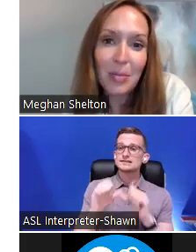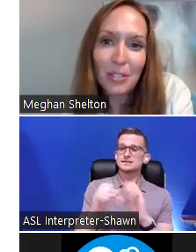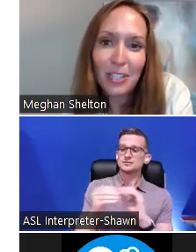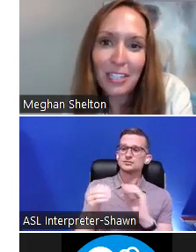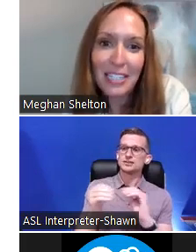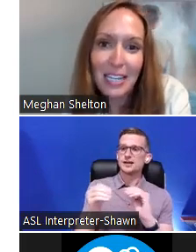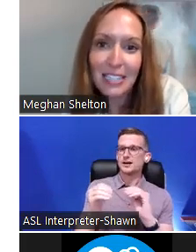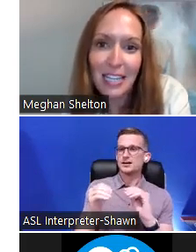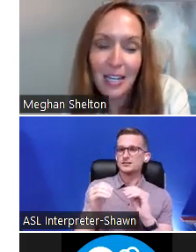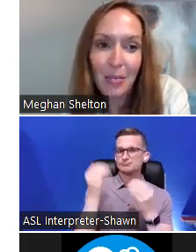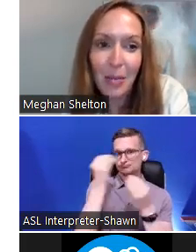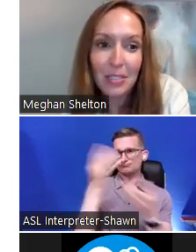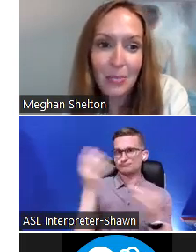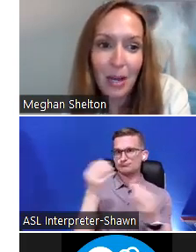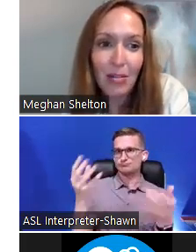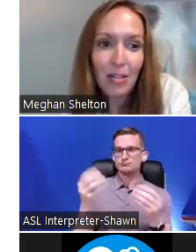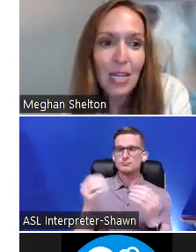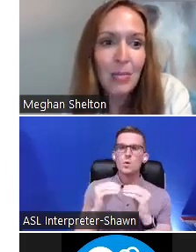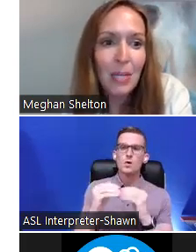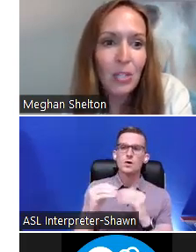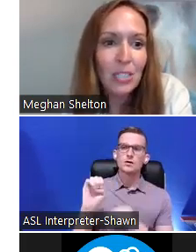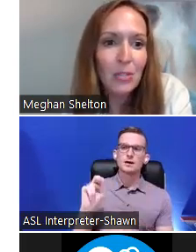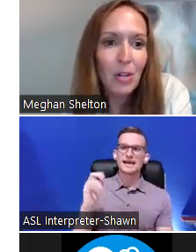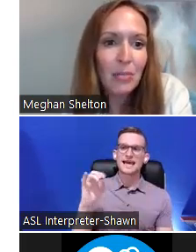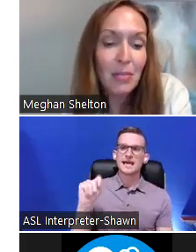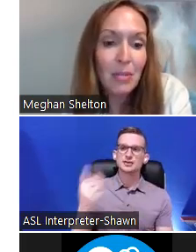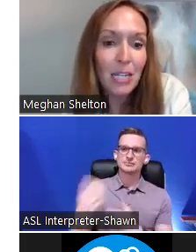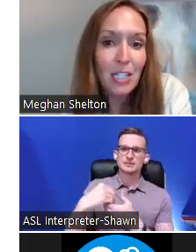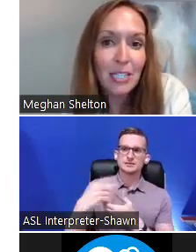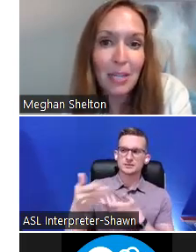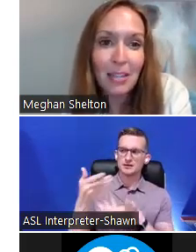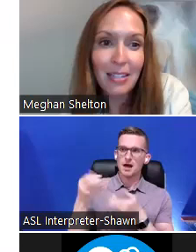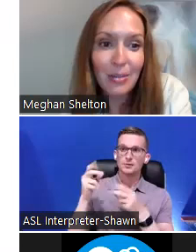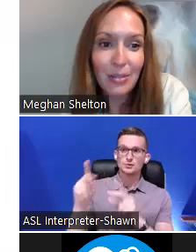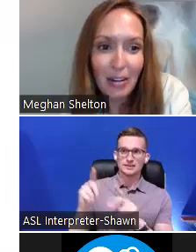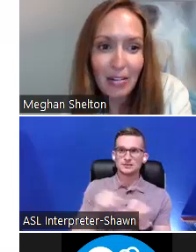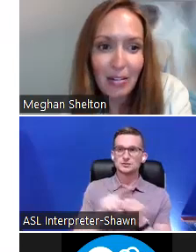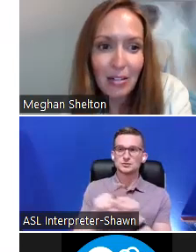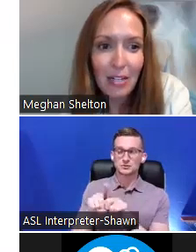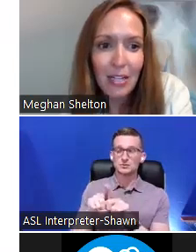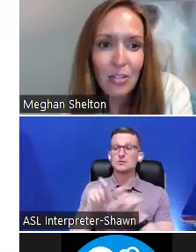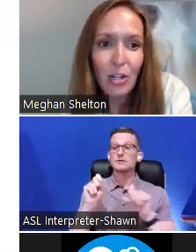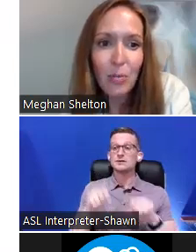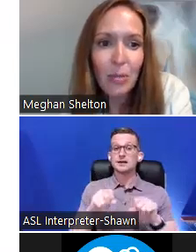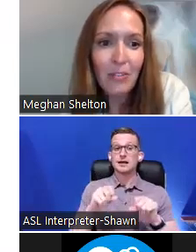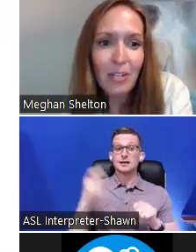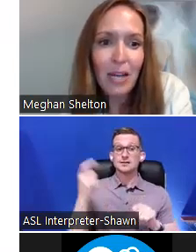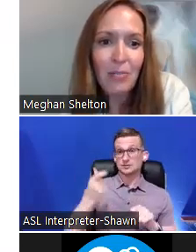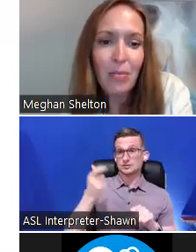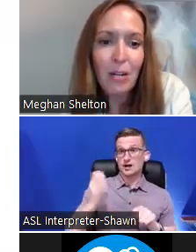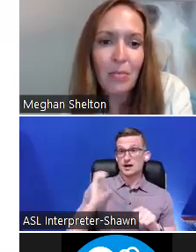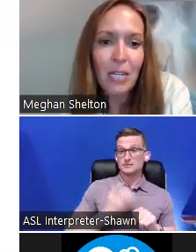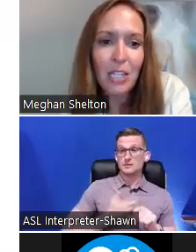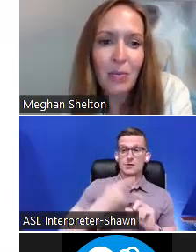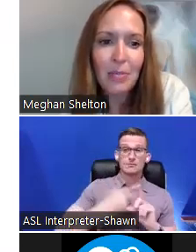engagement opportunities as they come up as well, but you can subscribe to the BHA's monthly newsletter. There's an open feedback